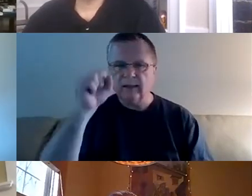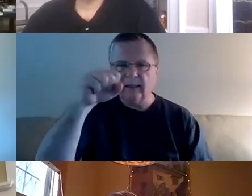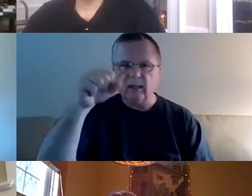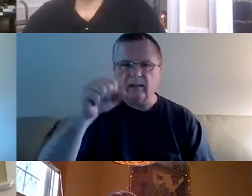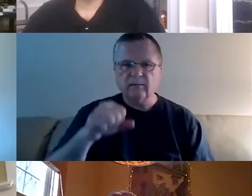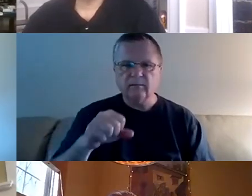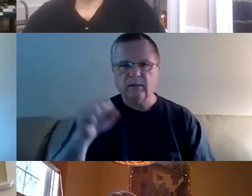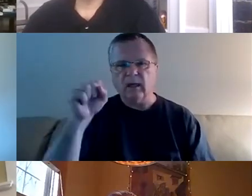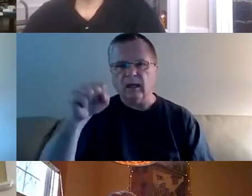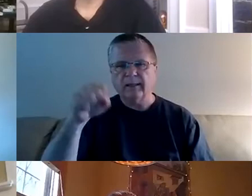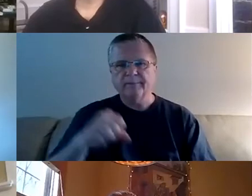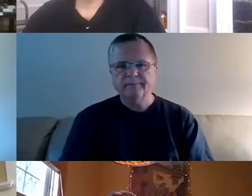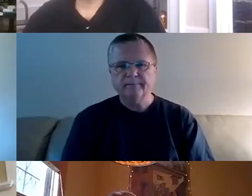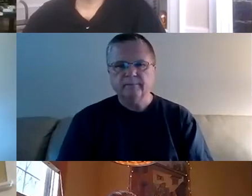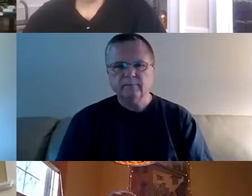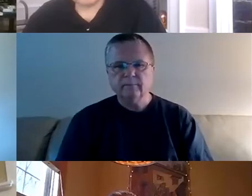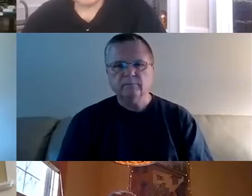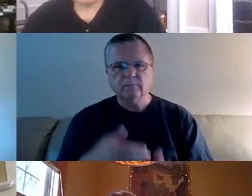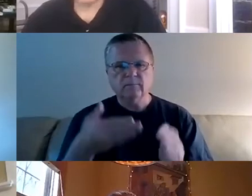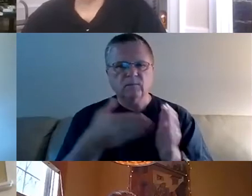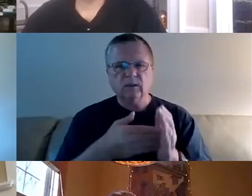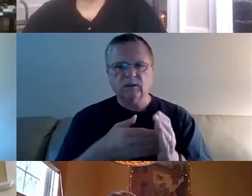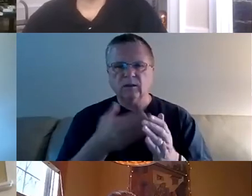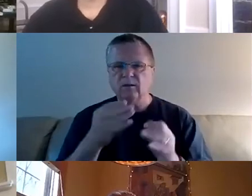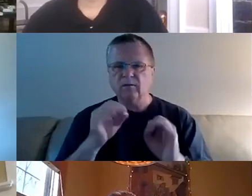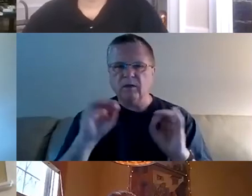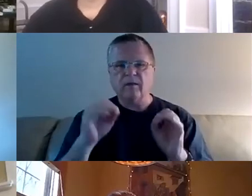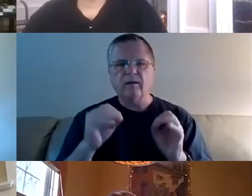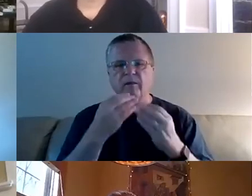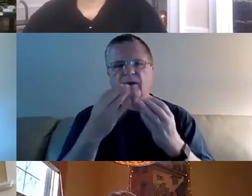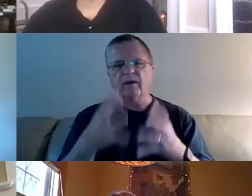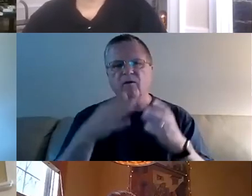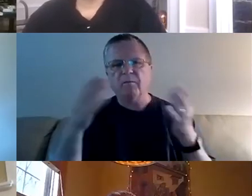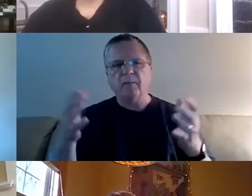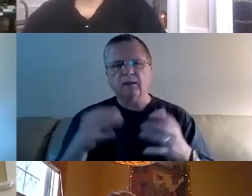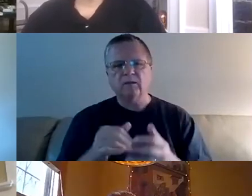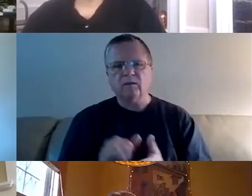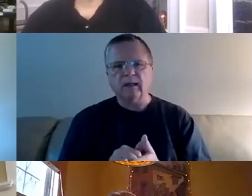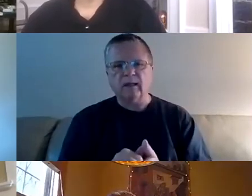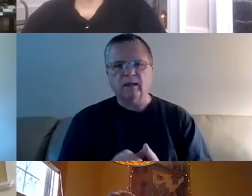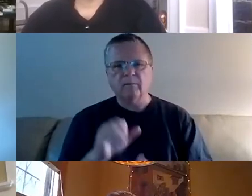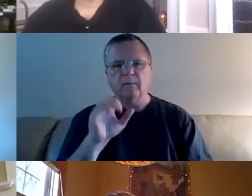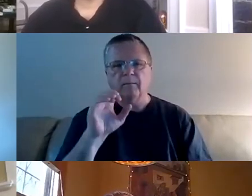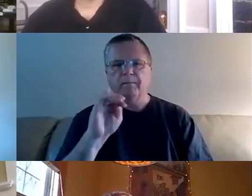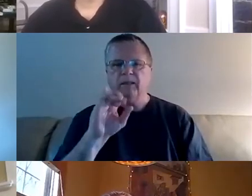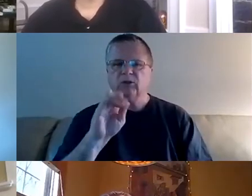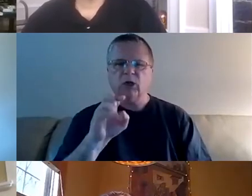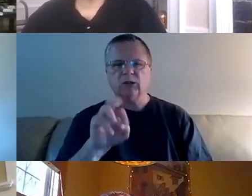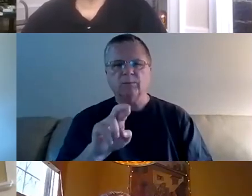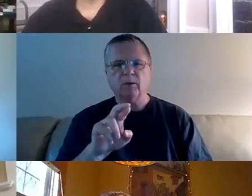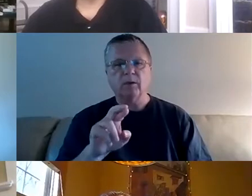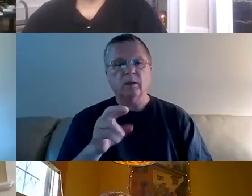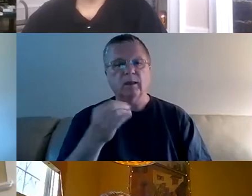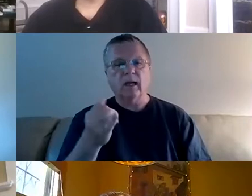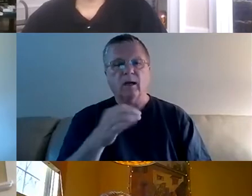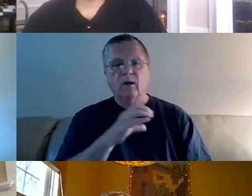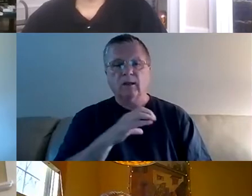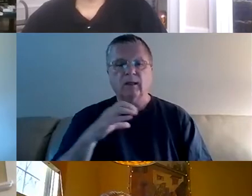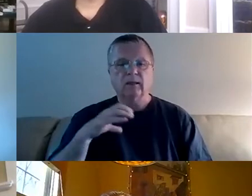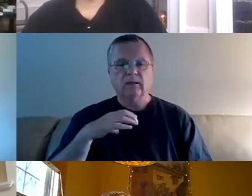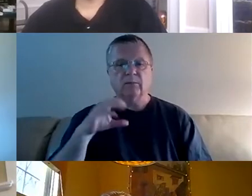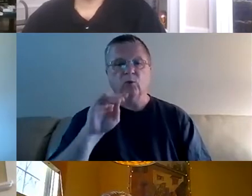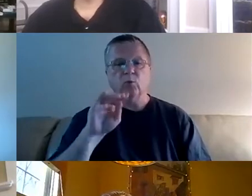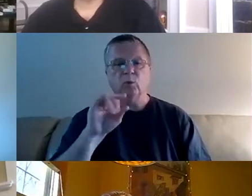Aye. Opposers nay. Thank you very much for that catch, Ms. Strasburger. That takes us to Councilman